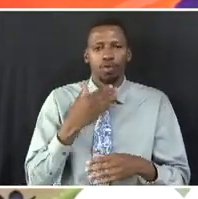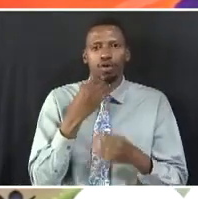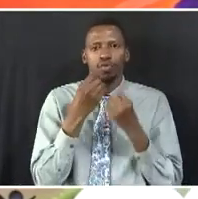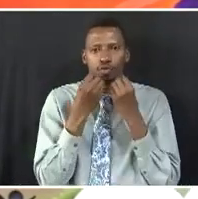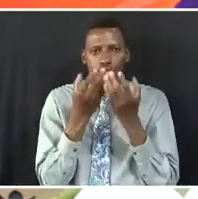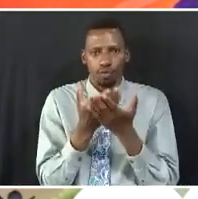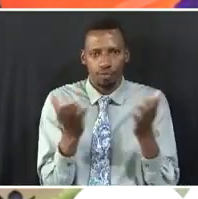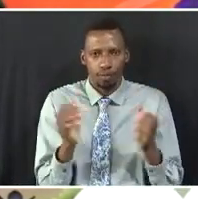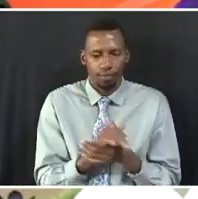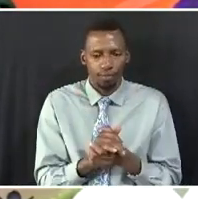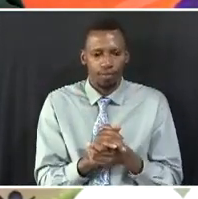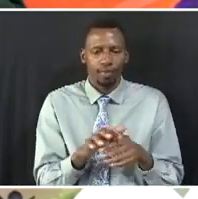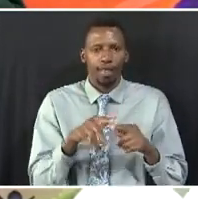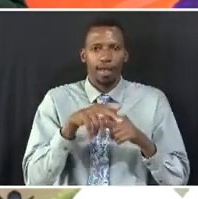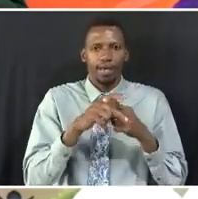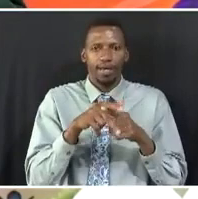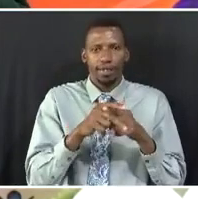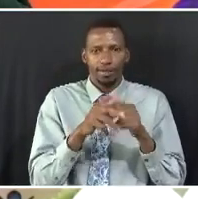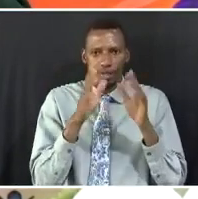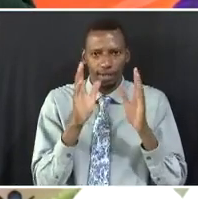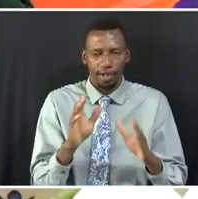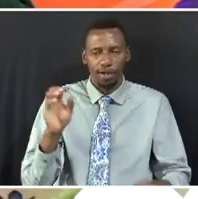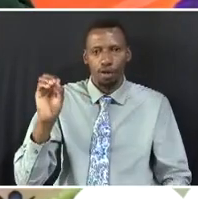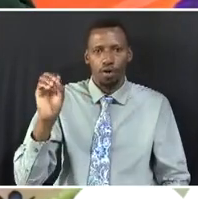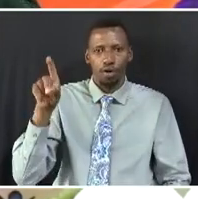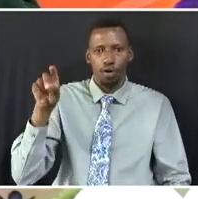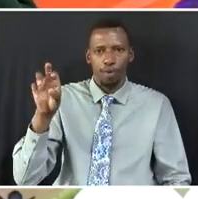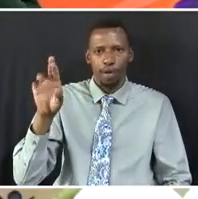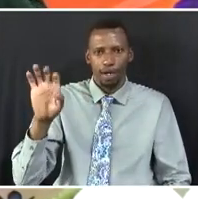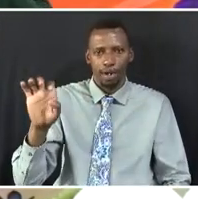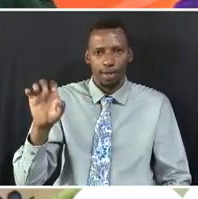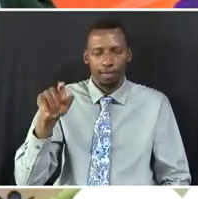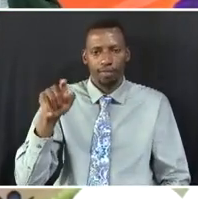Engineer Opere is the recipient